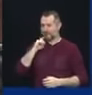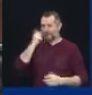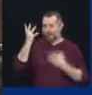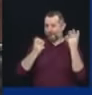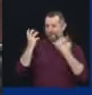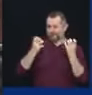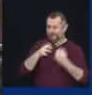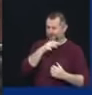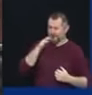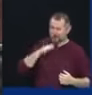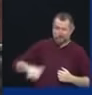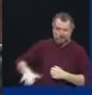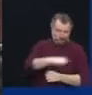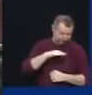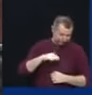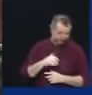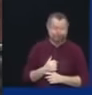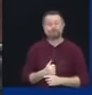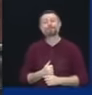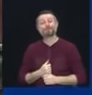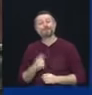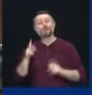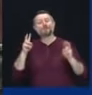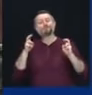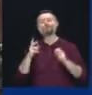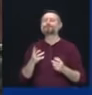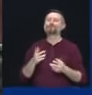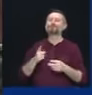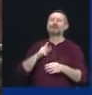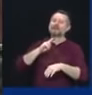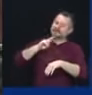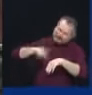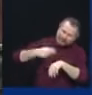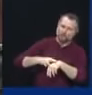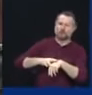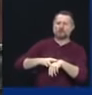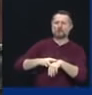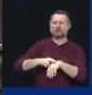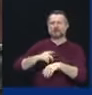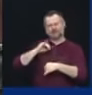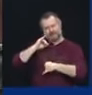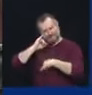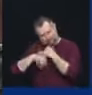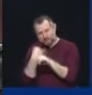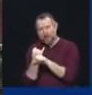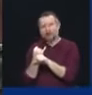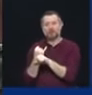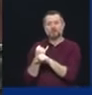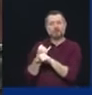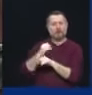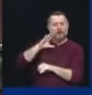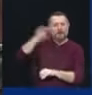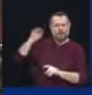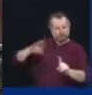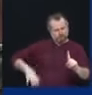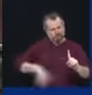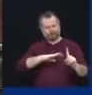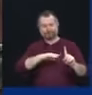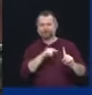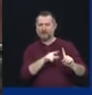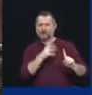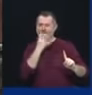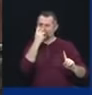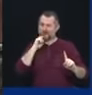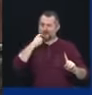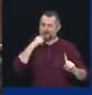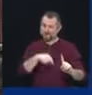it's a national, if not international, leading company right here in Walden. We're all proud